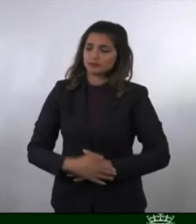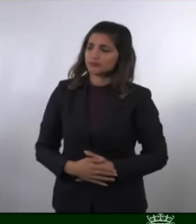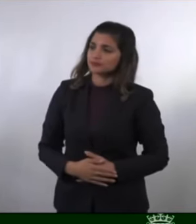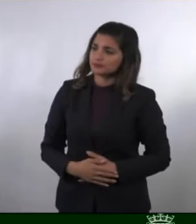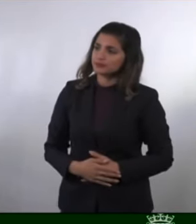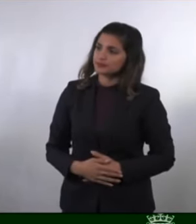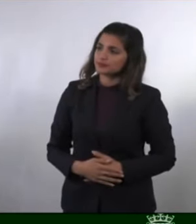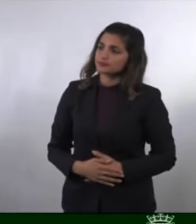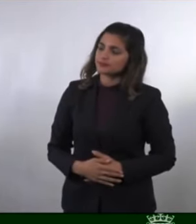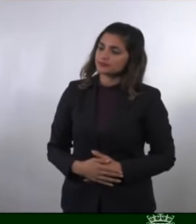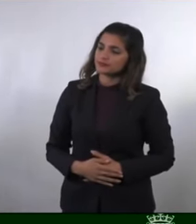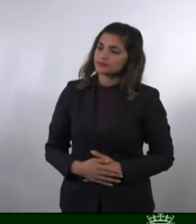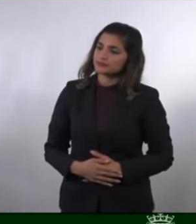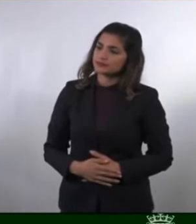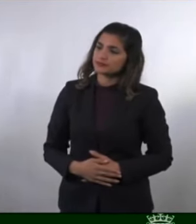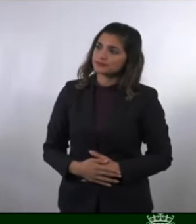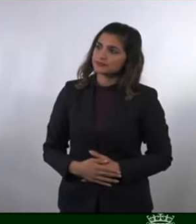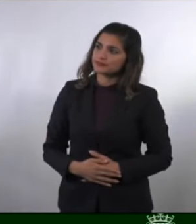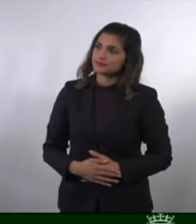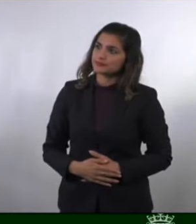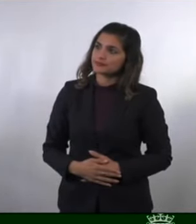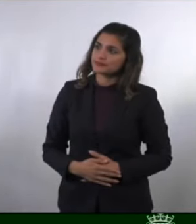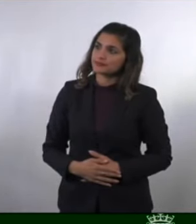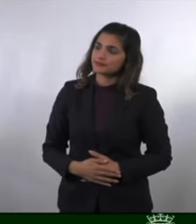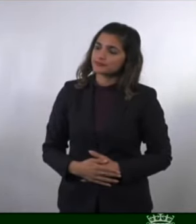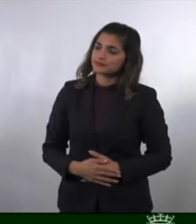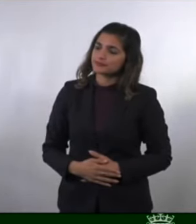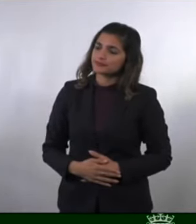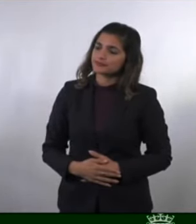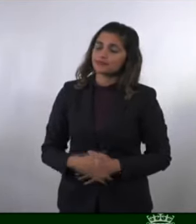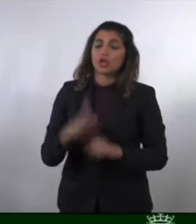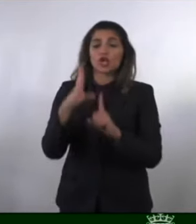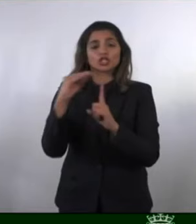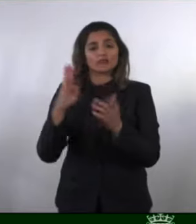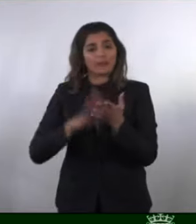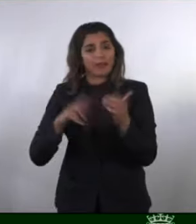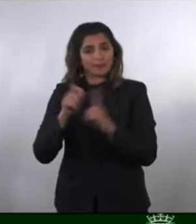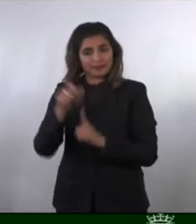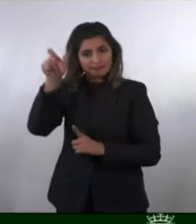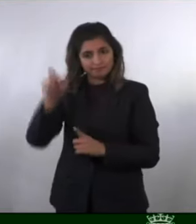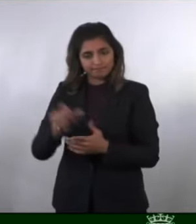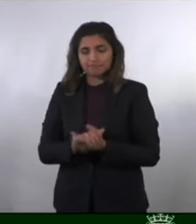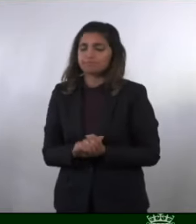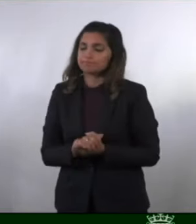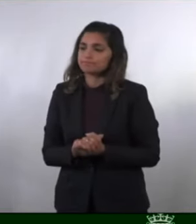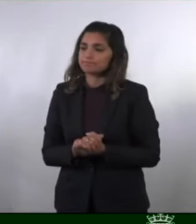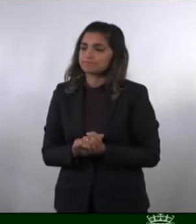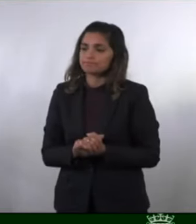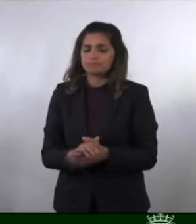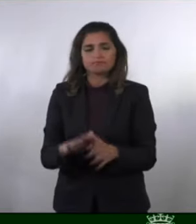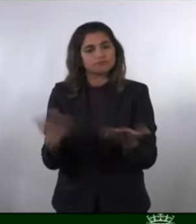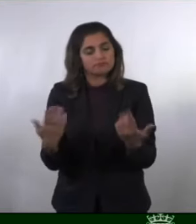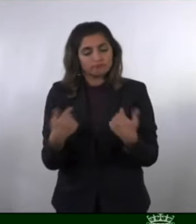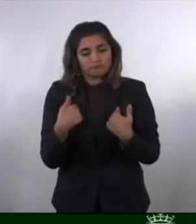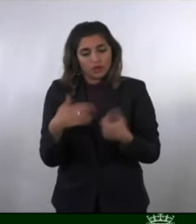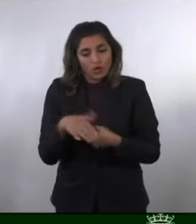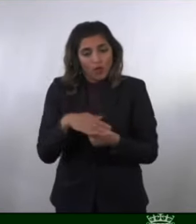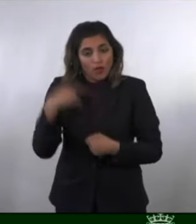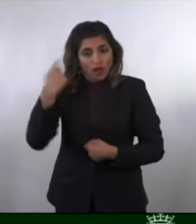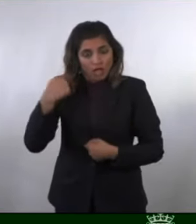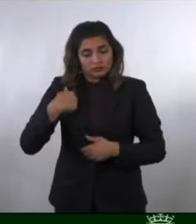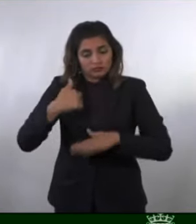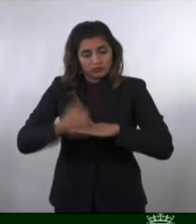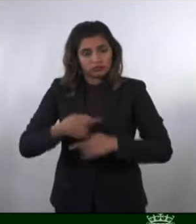is the engine of this country's economy, and my central London constituency is suffering hard. As